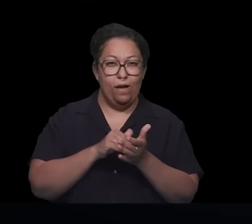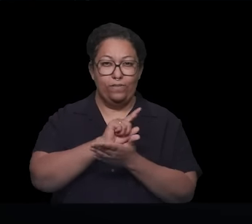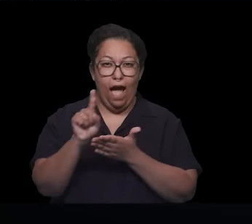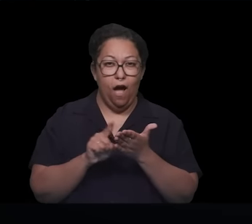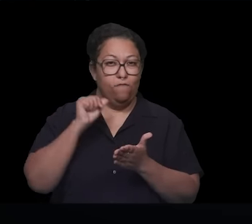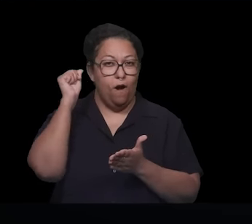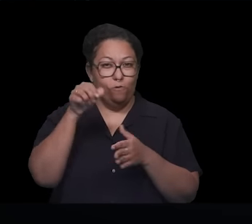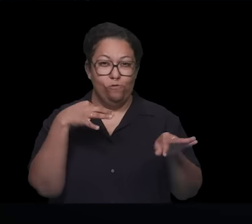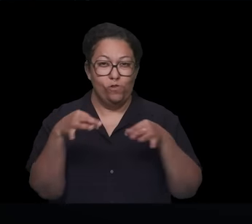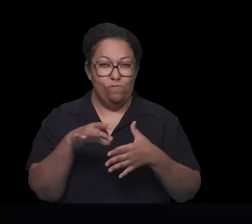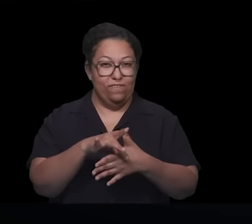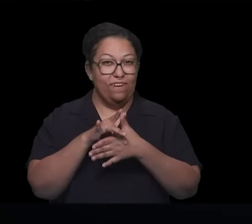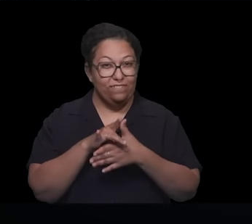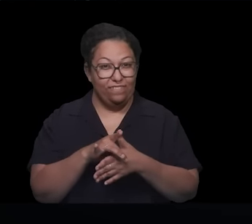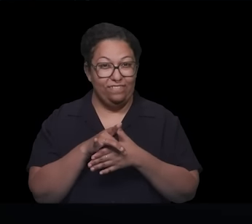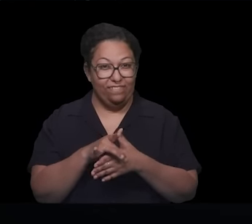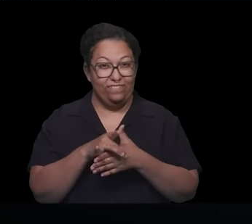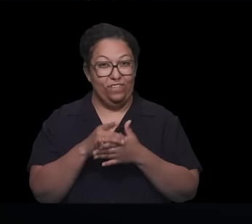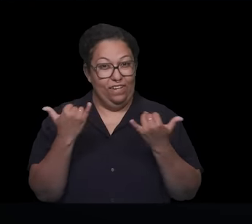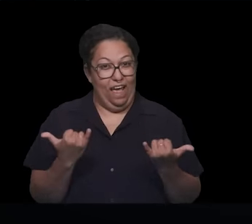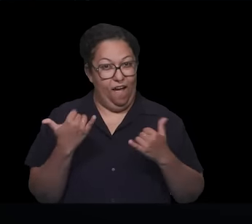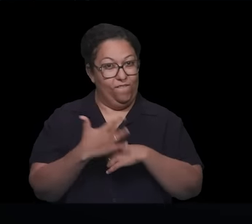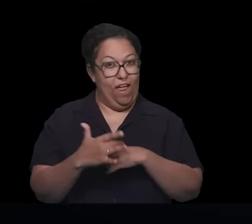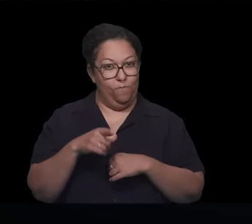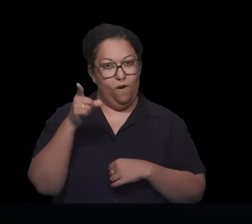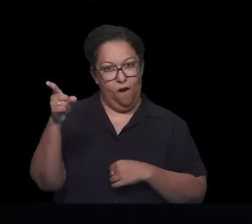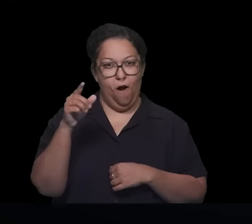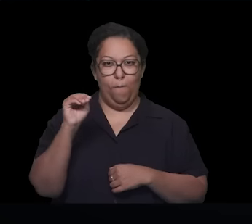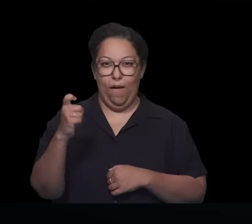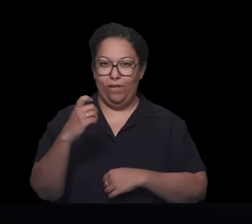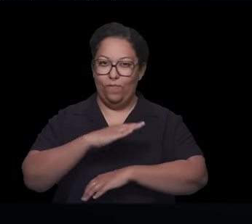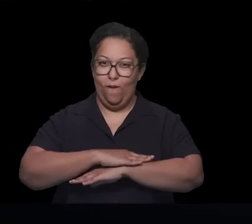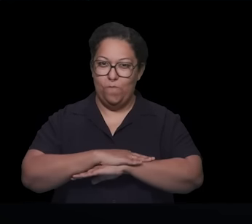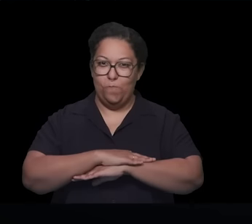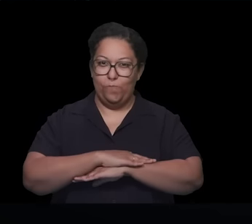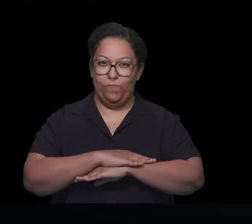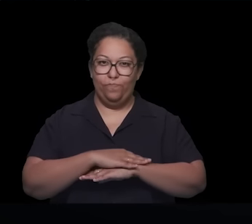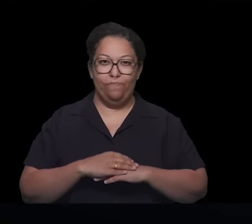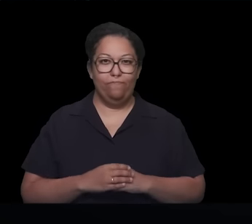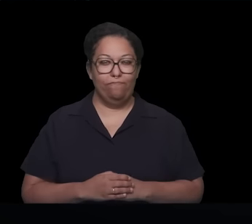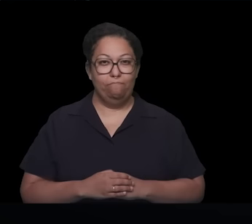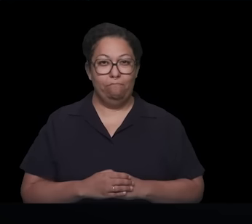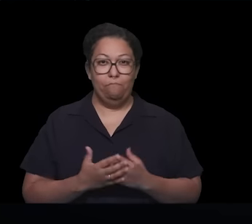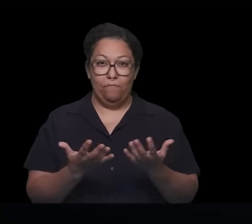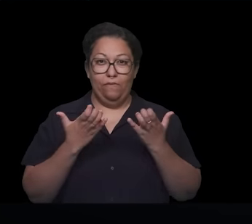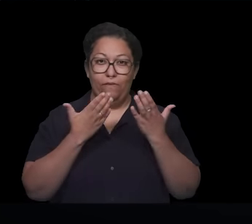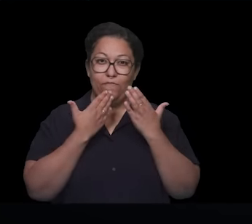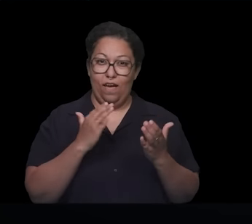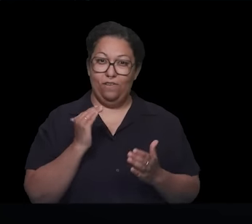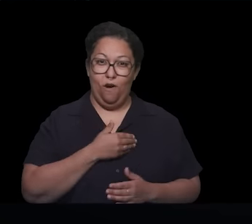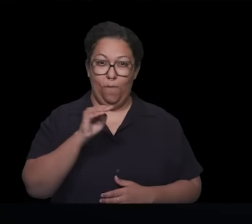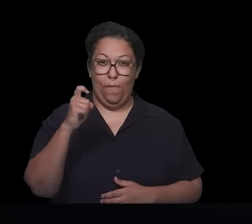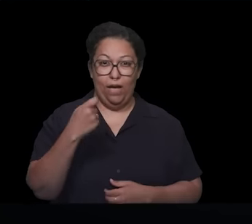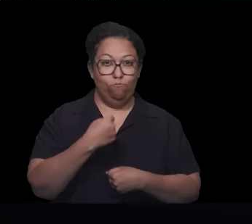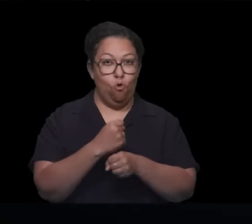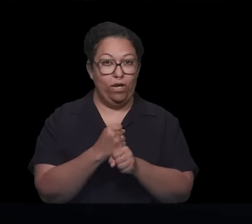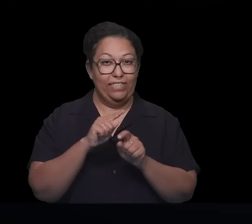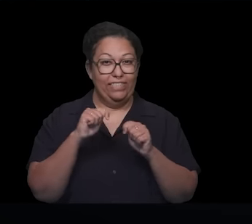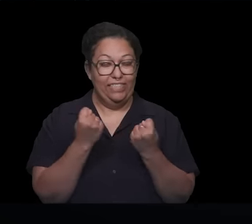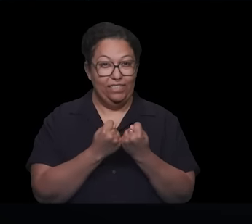over 8,000 hours of audio described content currently available on our Max platform. I want to thank our